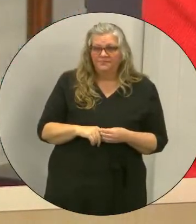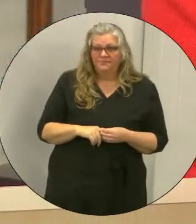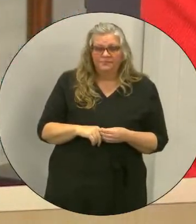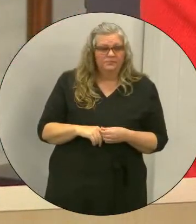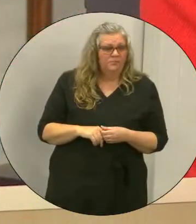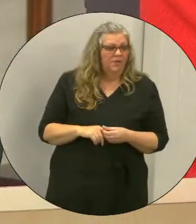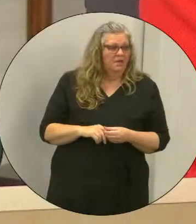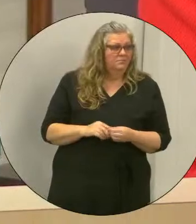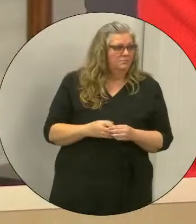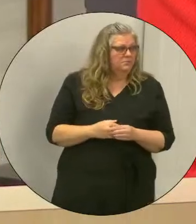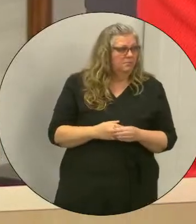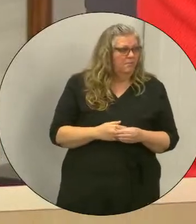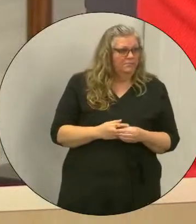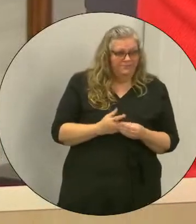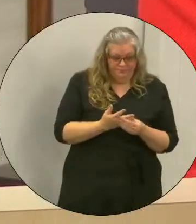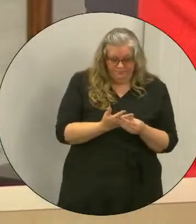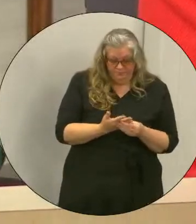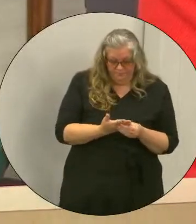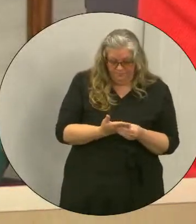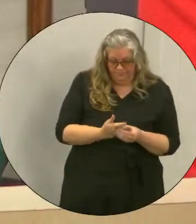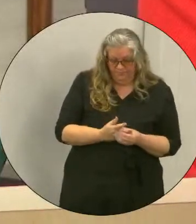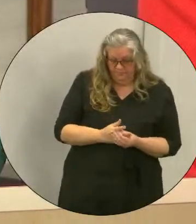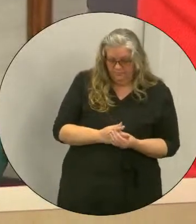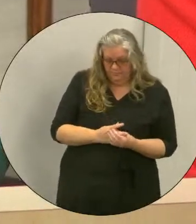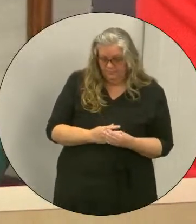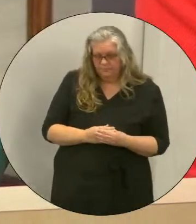one here on my left to your right.